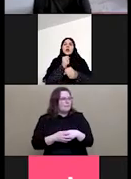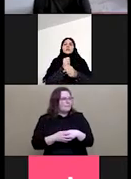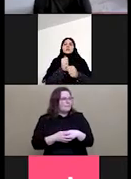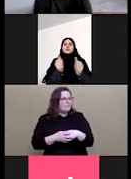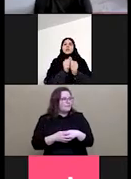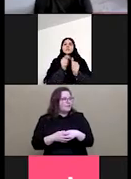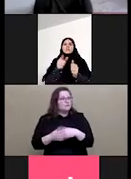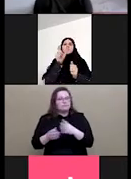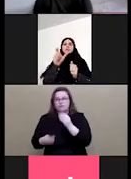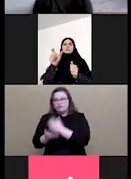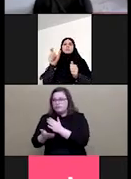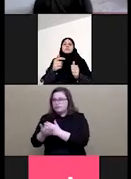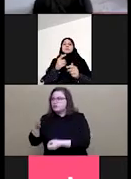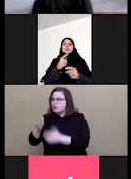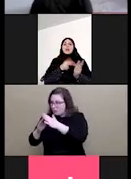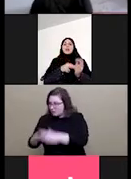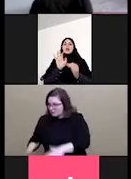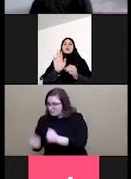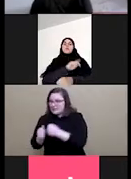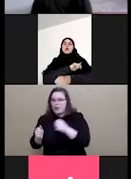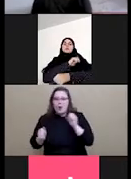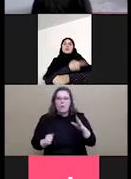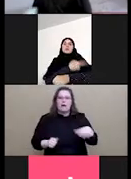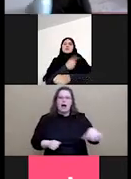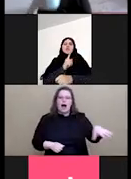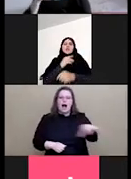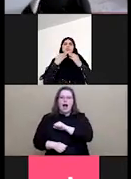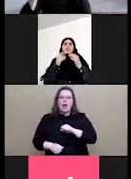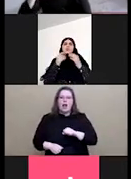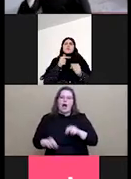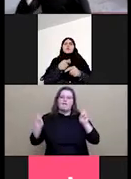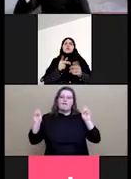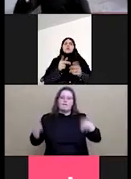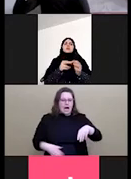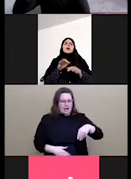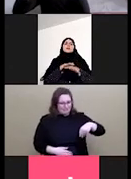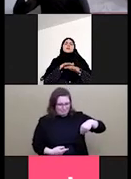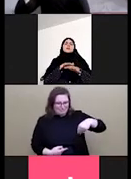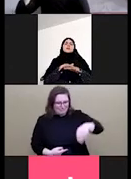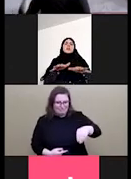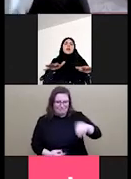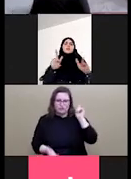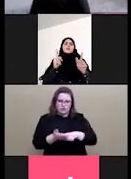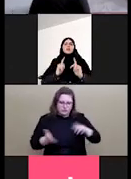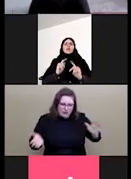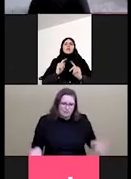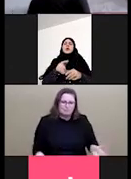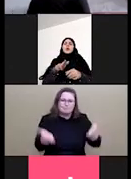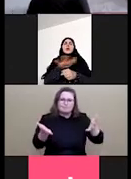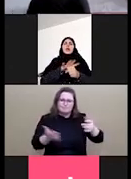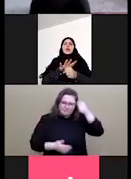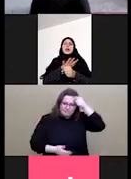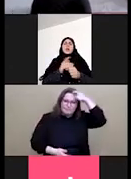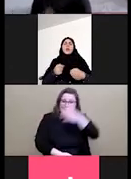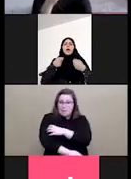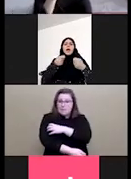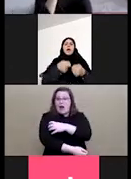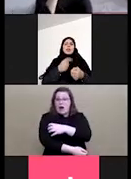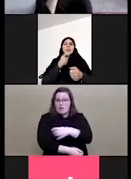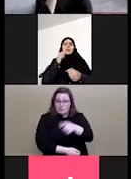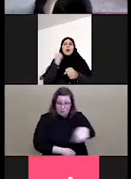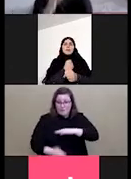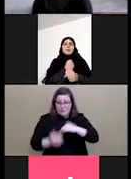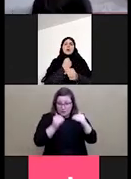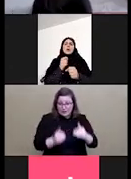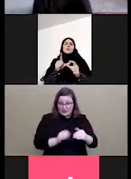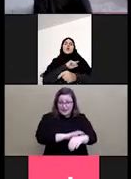us invests efforts in empowering persons with disabilities through their civil